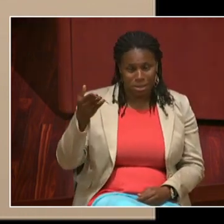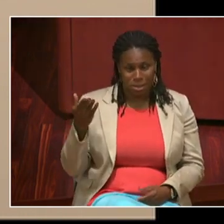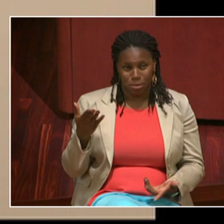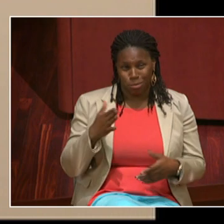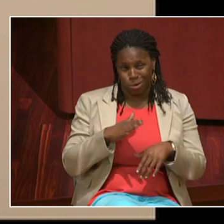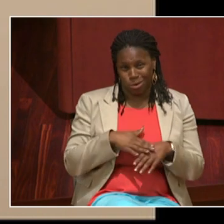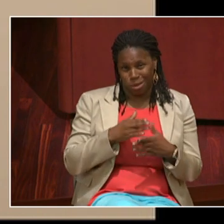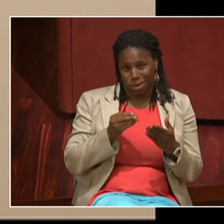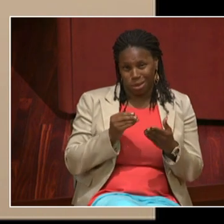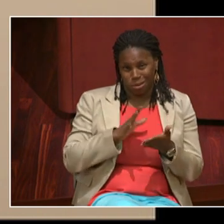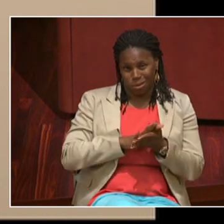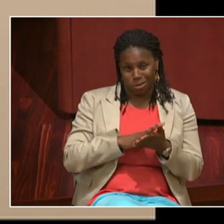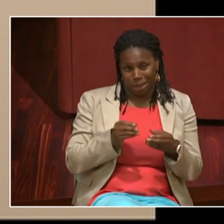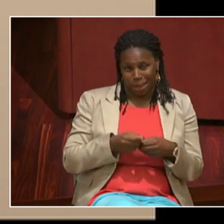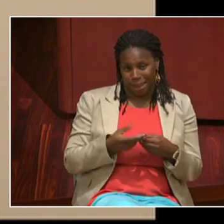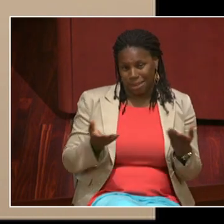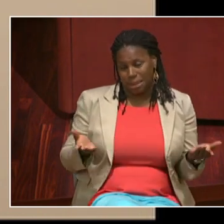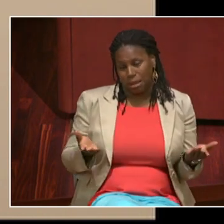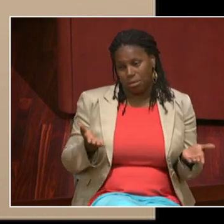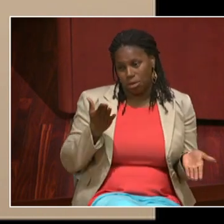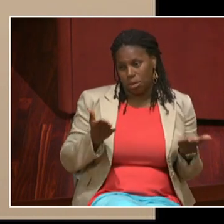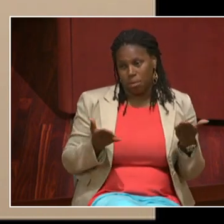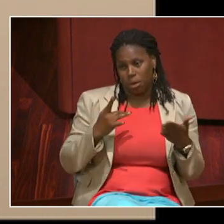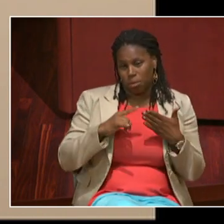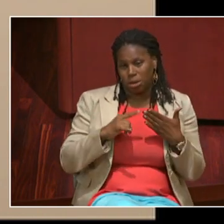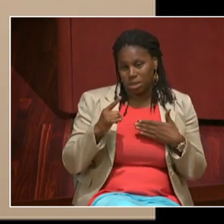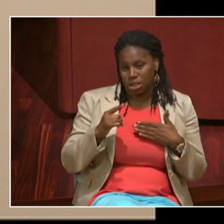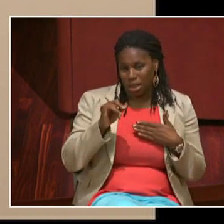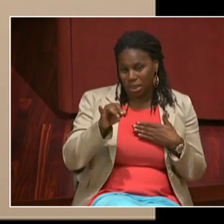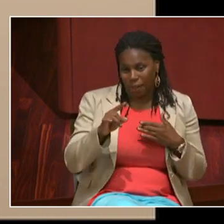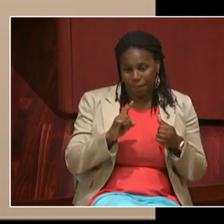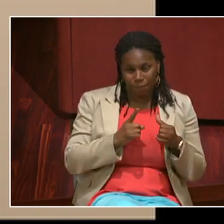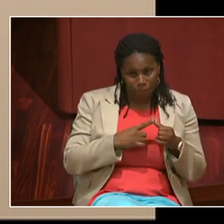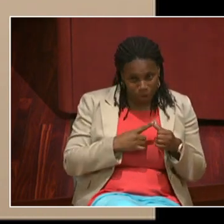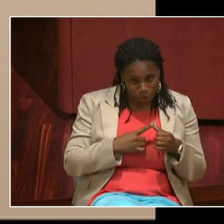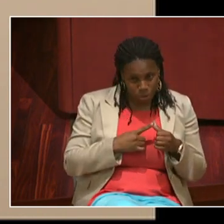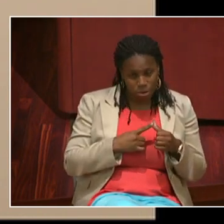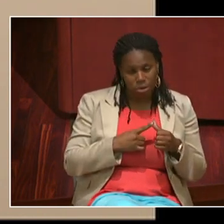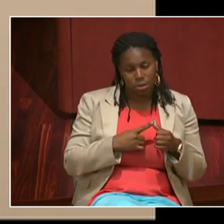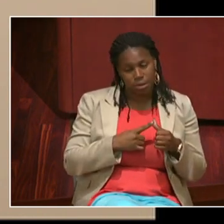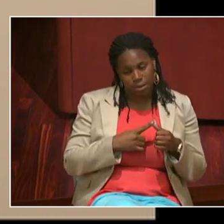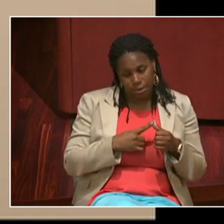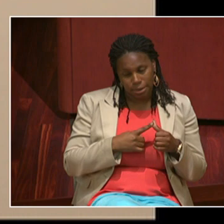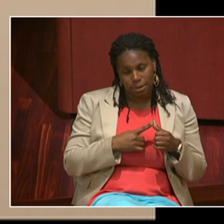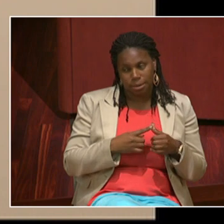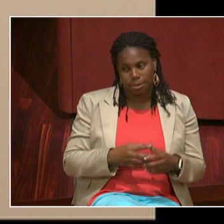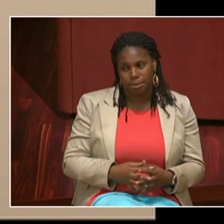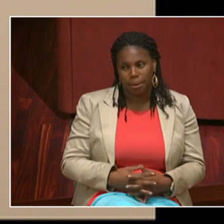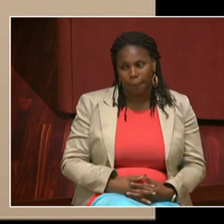virtual genealogy website. So you may want to check that out first because you may get all the information you need there.